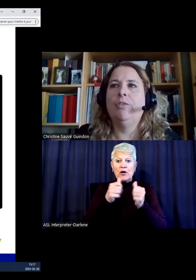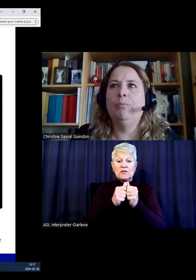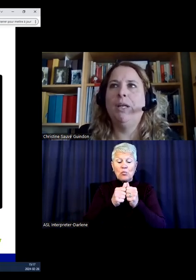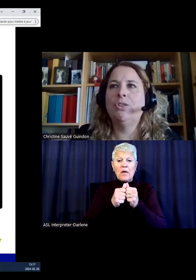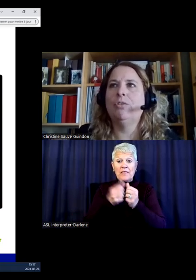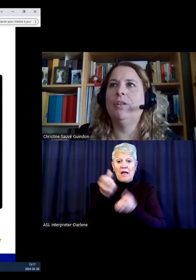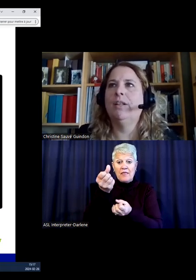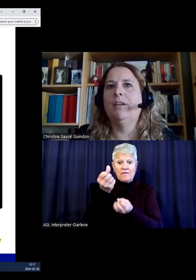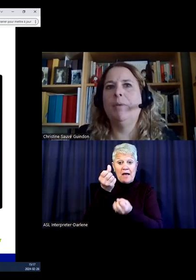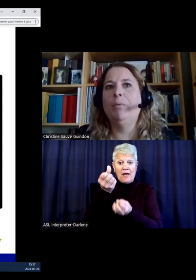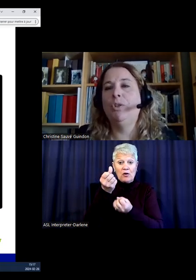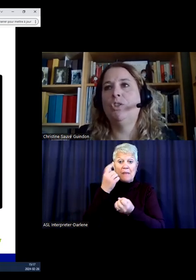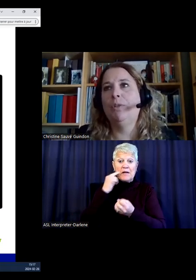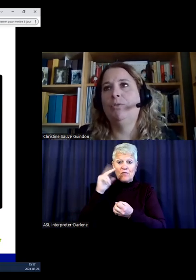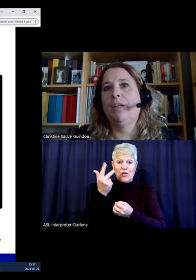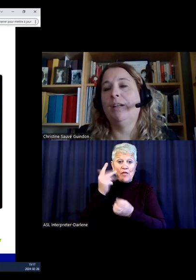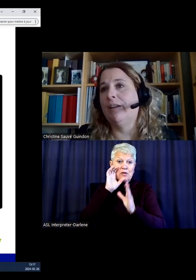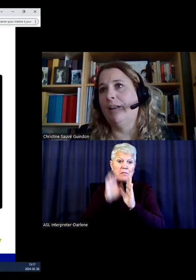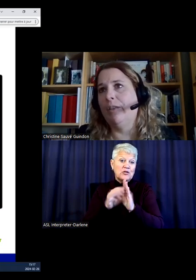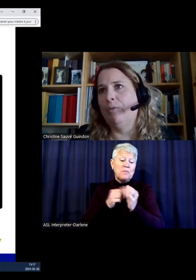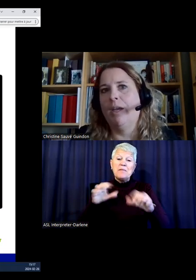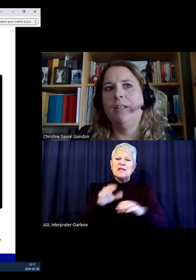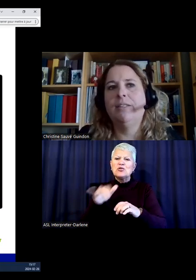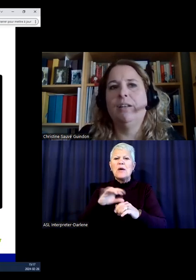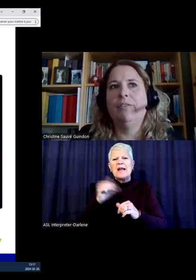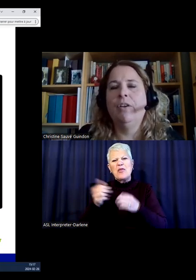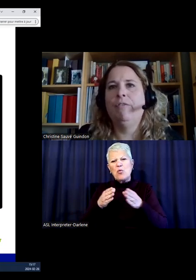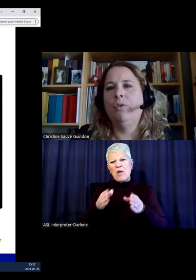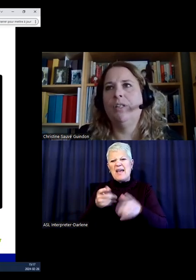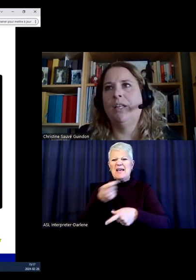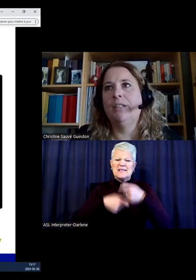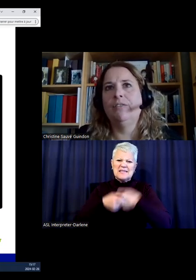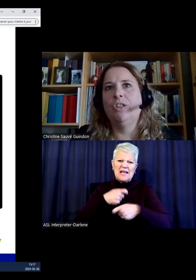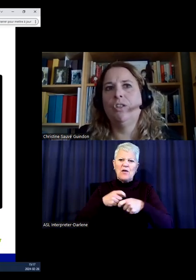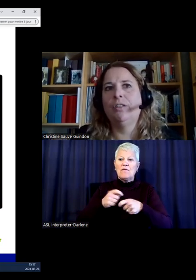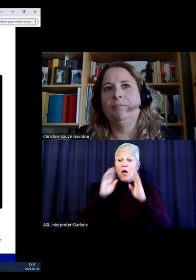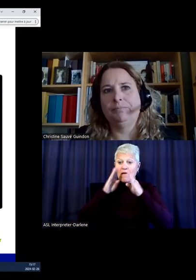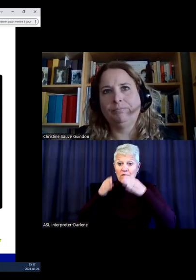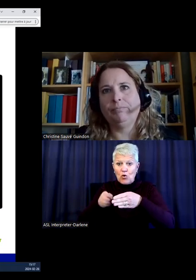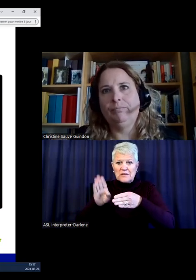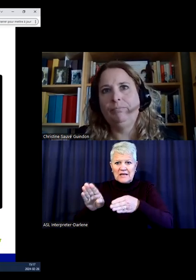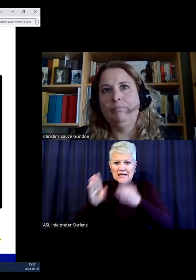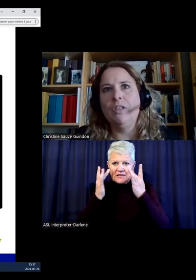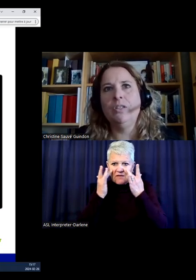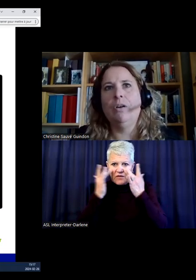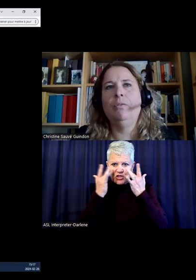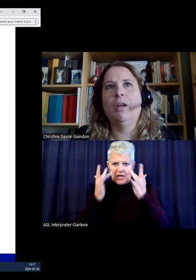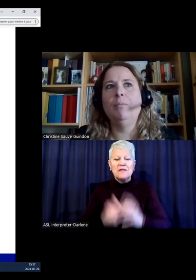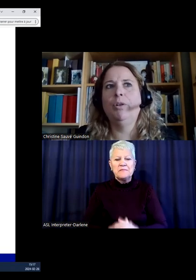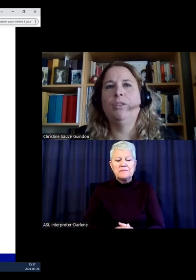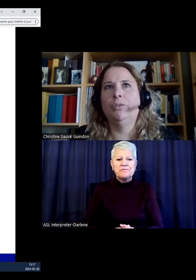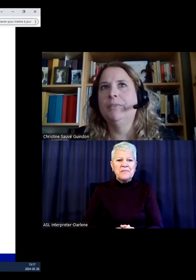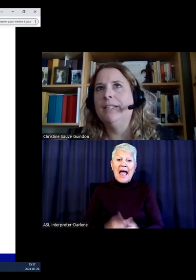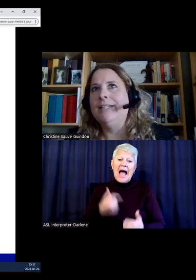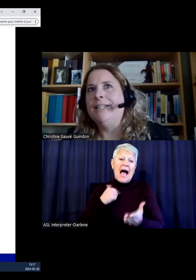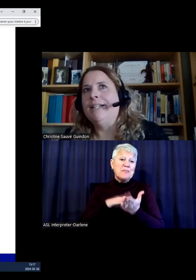on the third picture. Maybe we should be doing it another way instead of focusing on his vision. So I'm